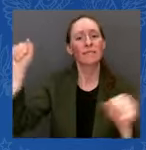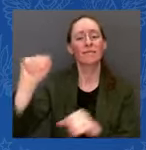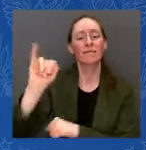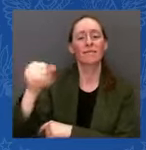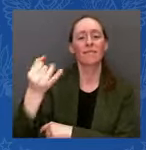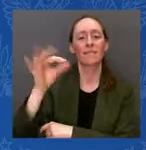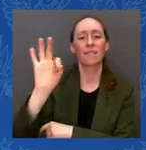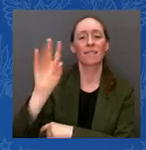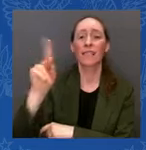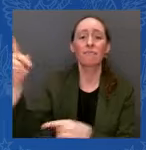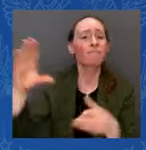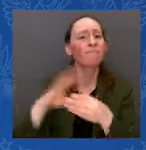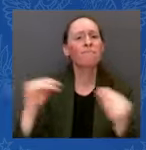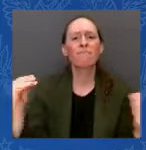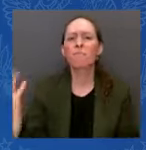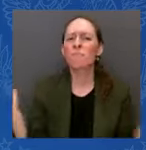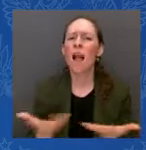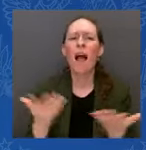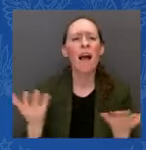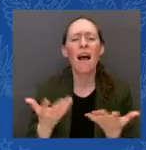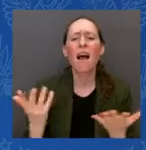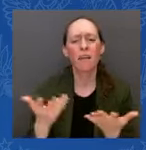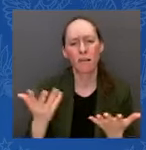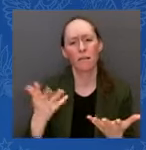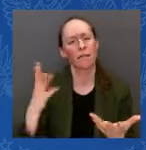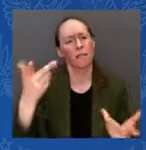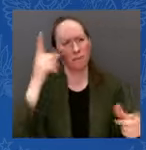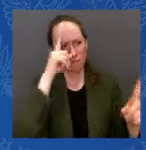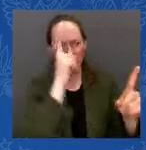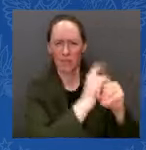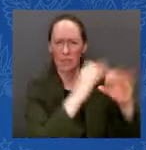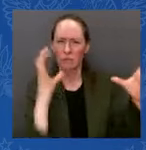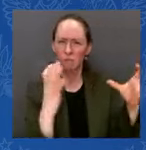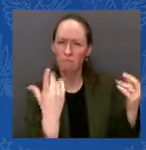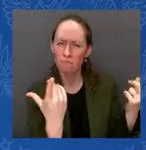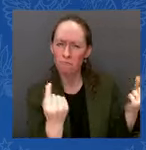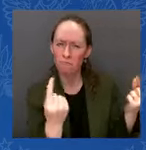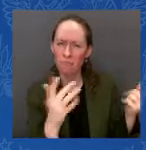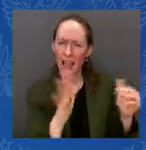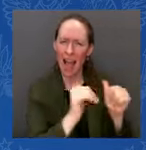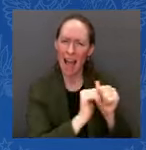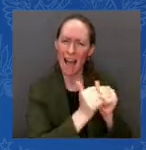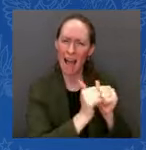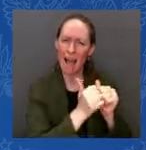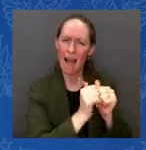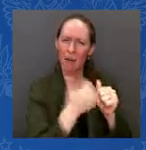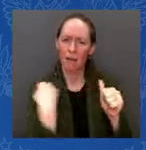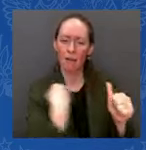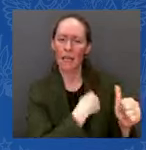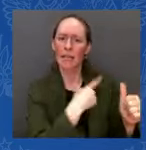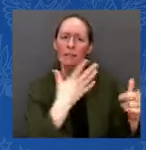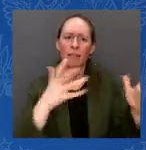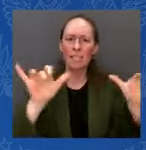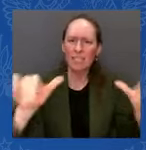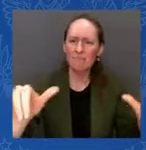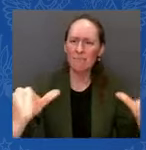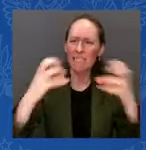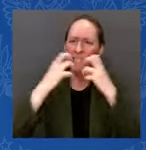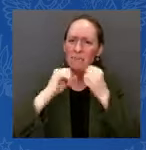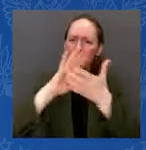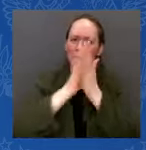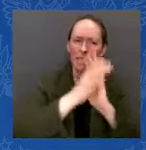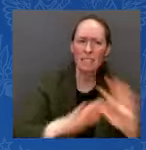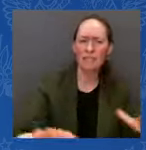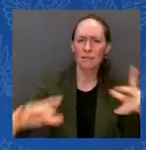of freedom, peace, and security. Today, we stand together, united by that same